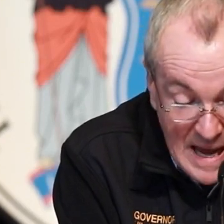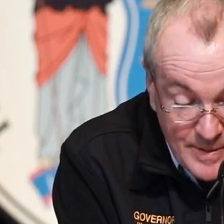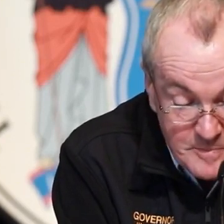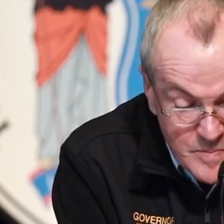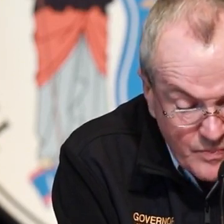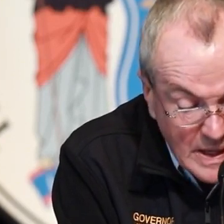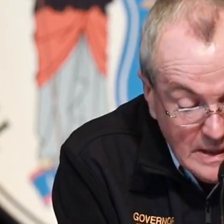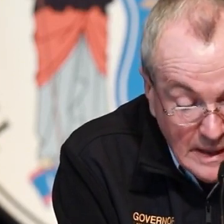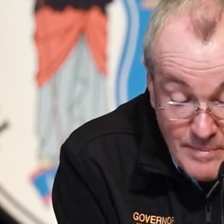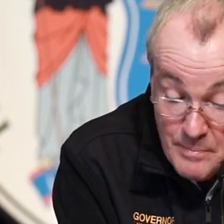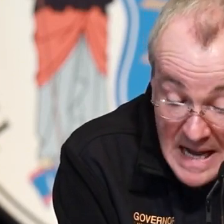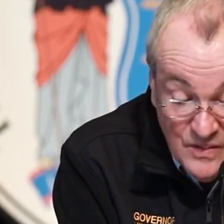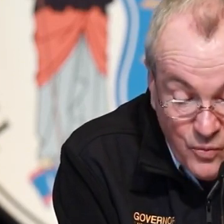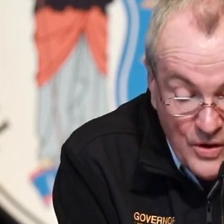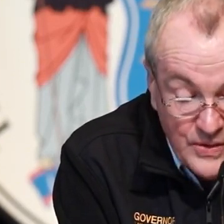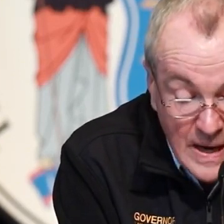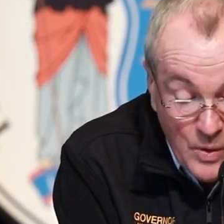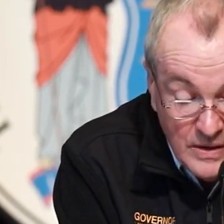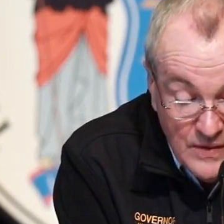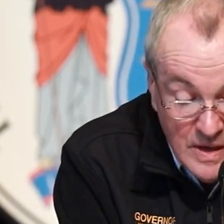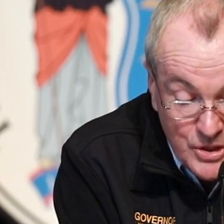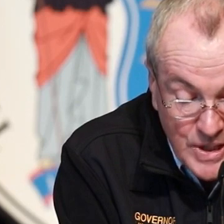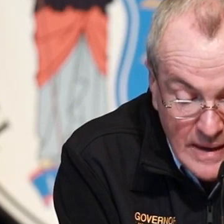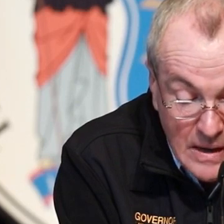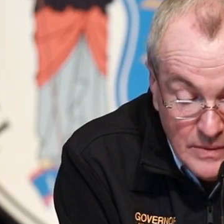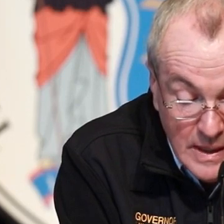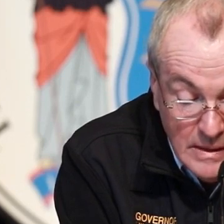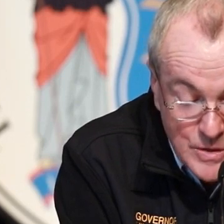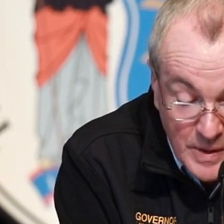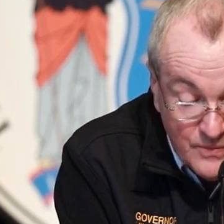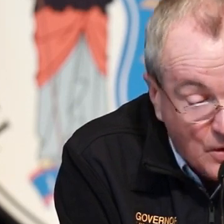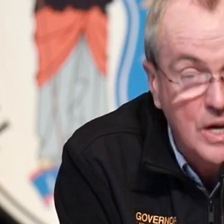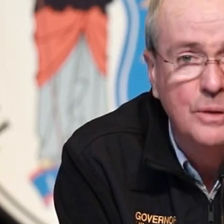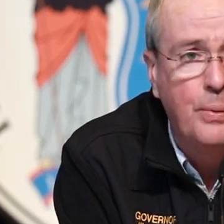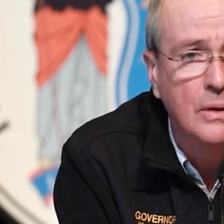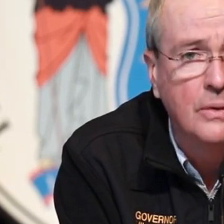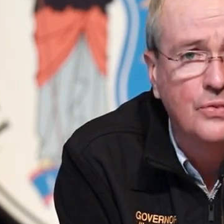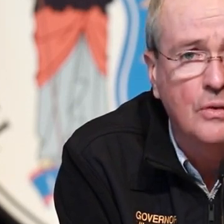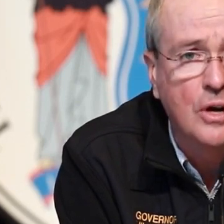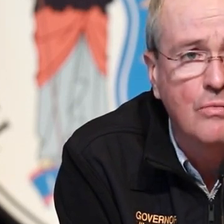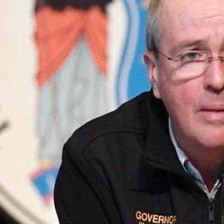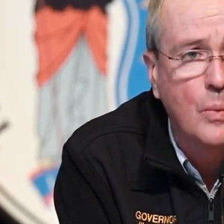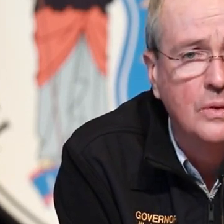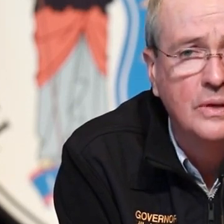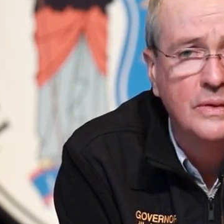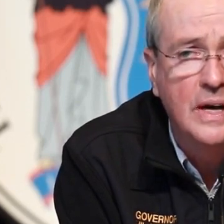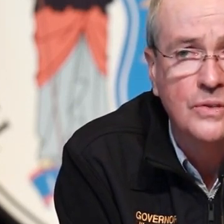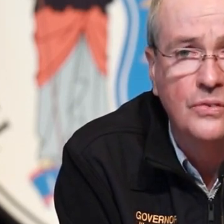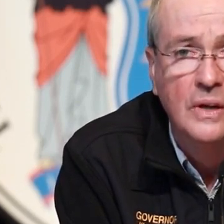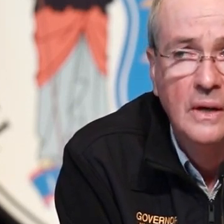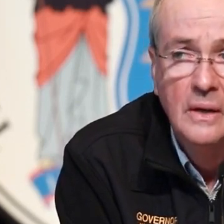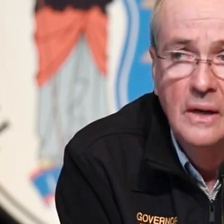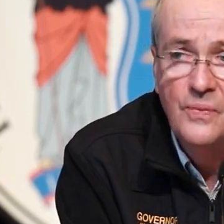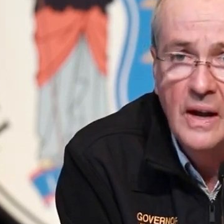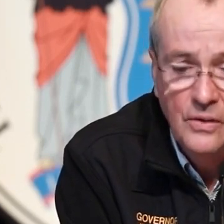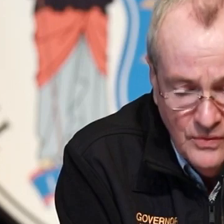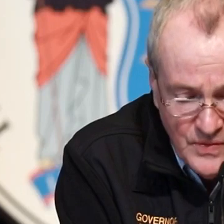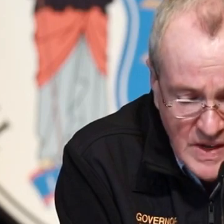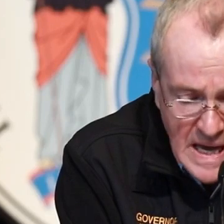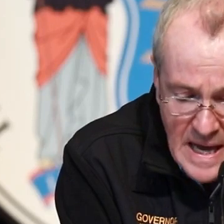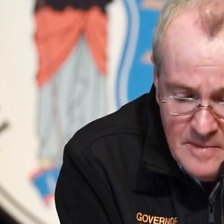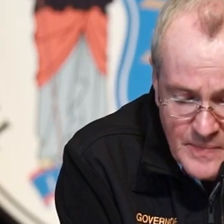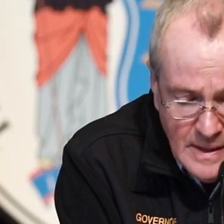that happen. I've been back and forth, and I want to give him a shout out. He's been a very good partner, Secretary Robert Wilkie of the Veterans